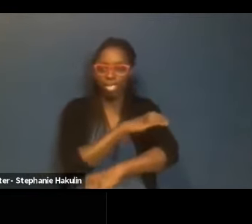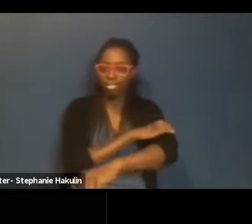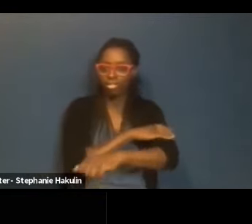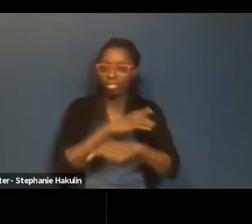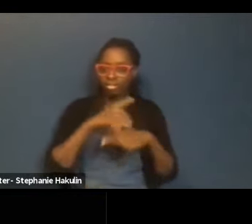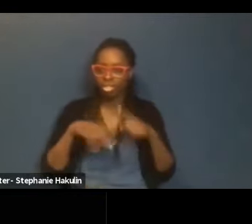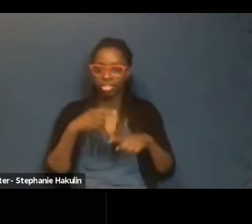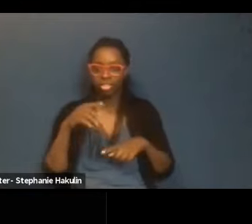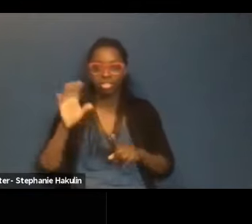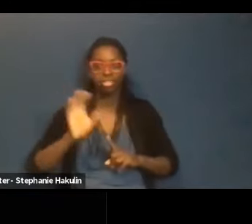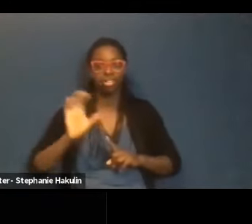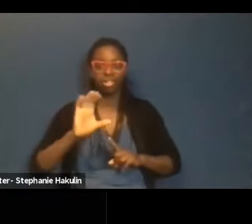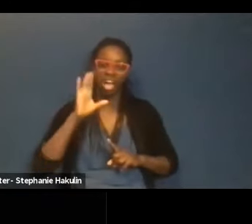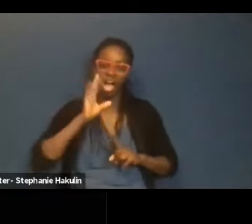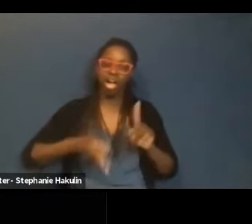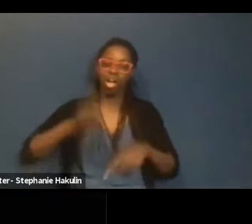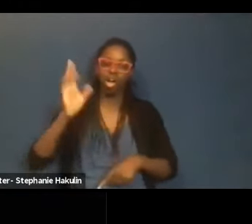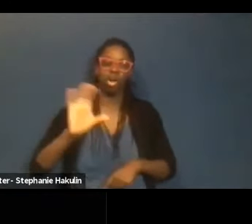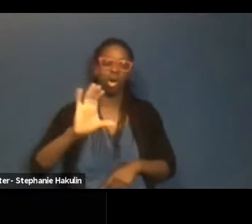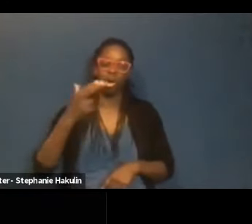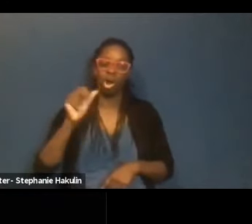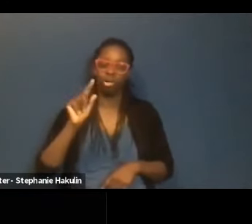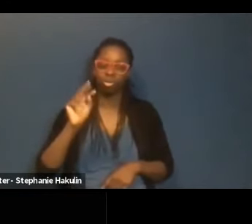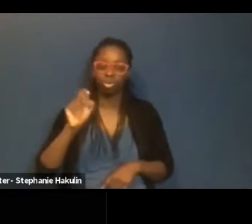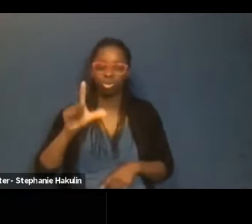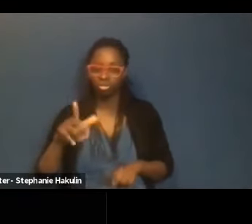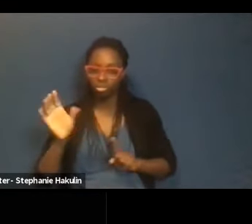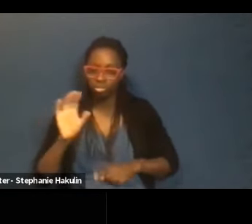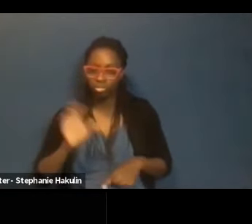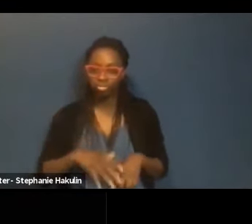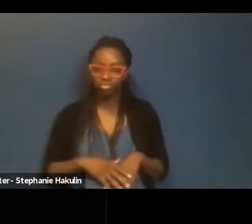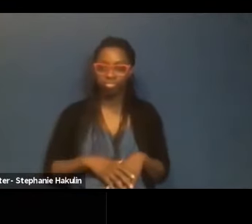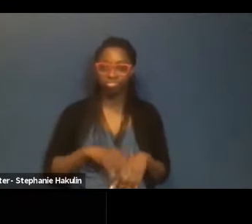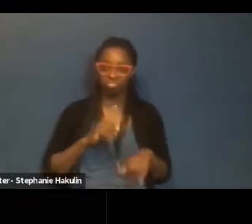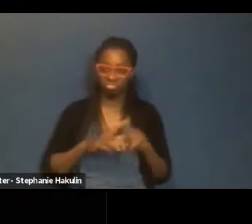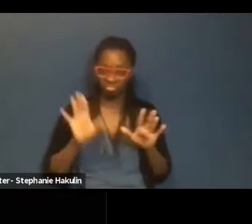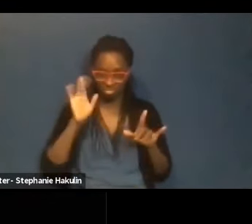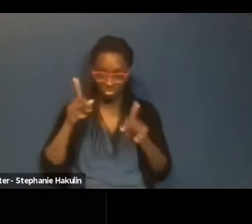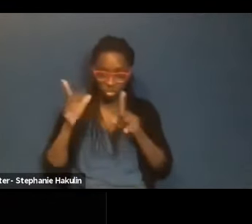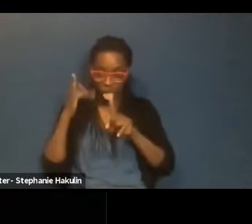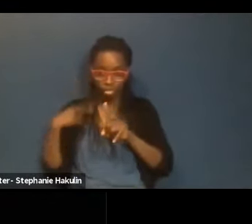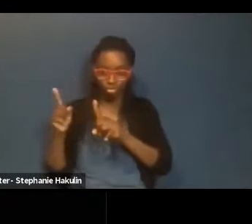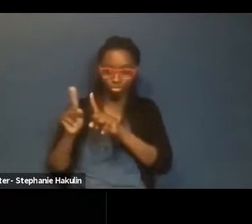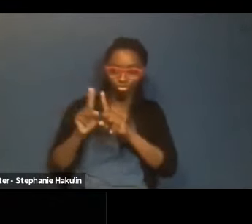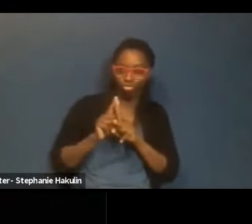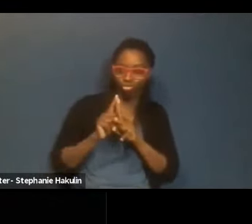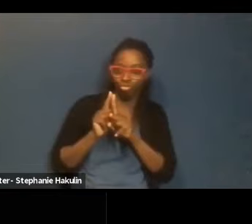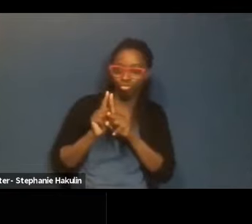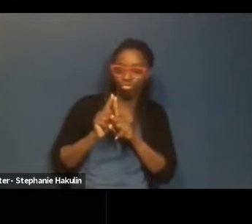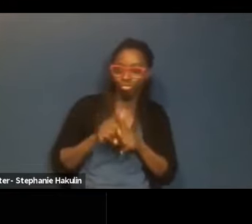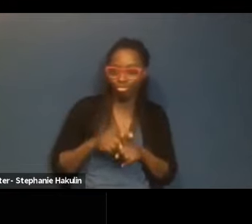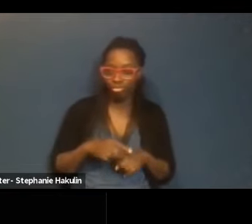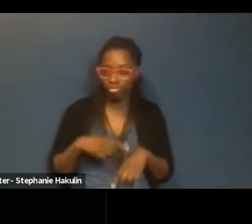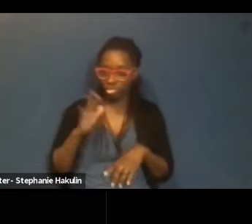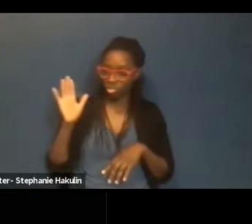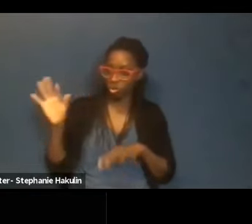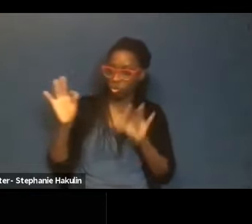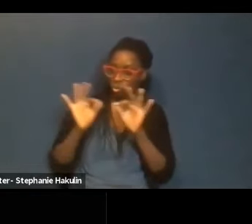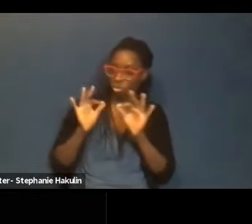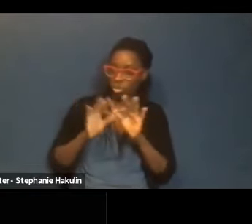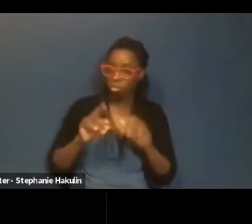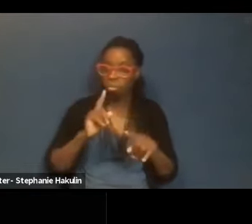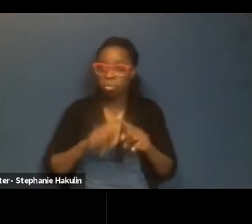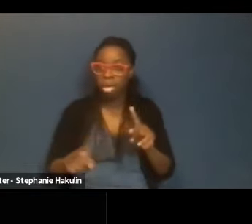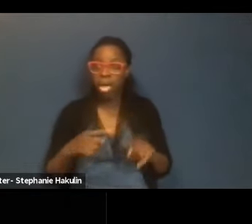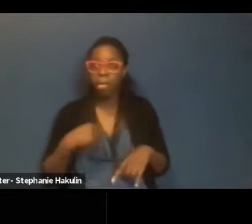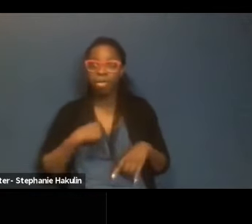you, how I might just take you for what you're worth. And this is the second bra this summer, folding under the weight of it all. I'm not mad